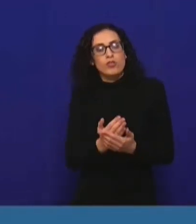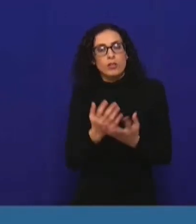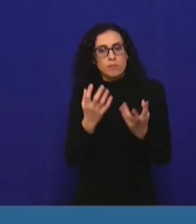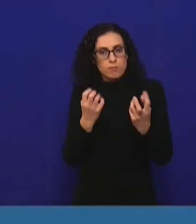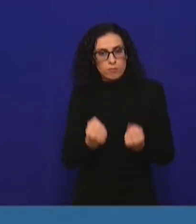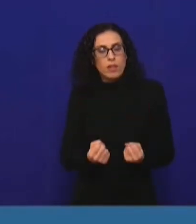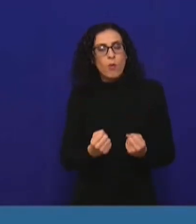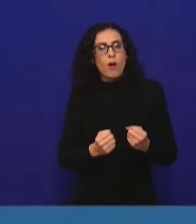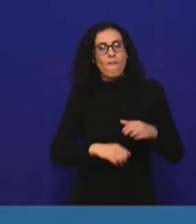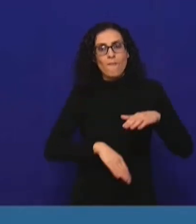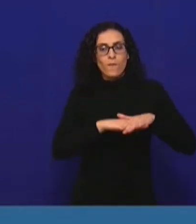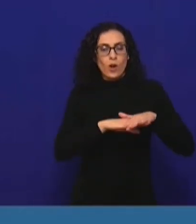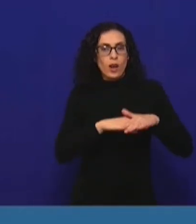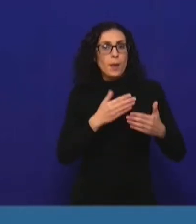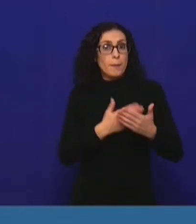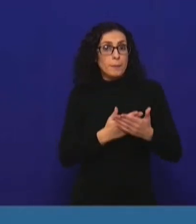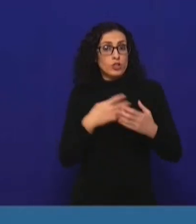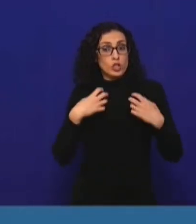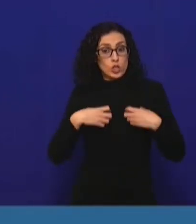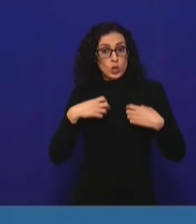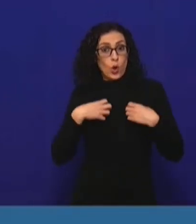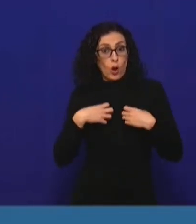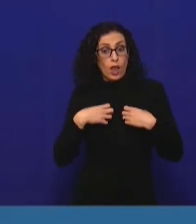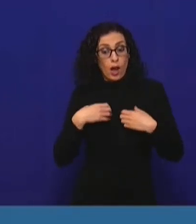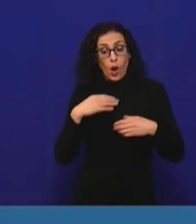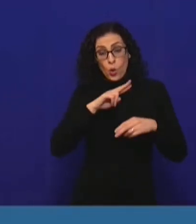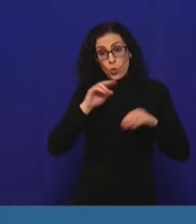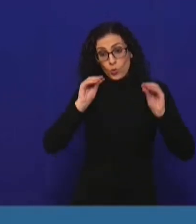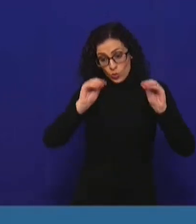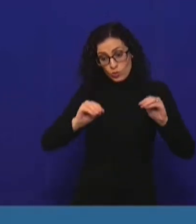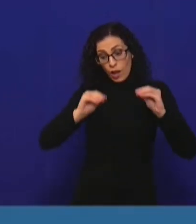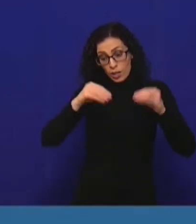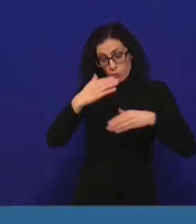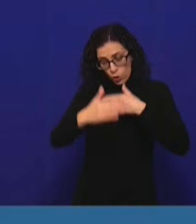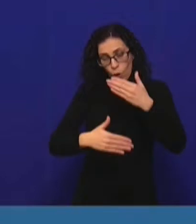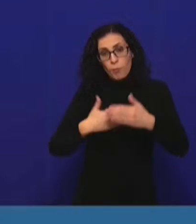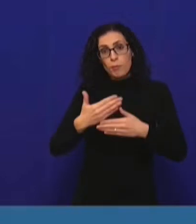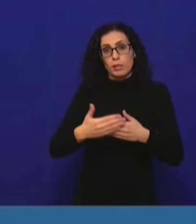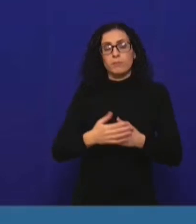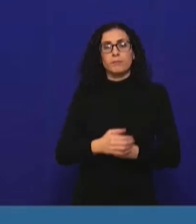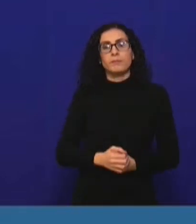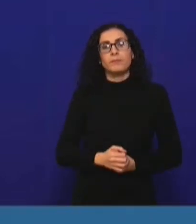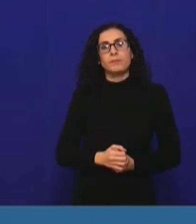għandna biex kemm jista' jkun l-iskejjel u t-tagħlim tat-tfal tagħna jibqa' għaddej.